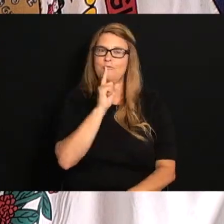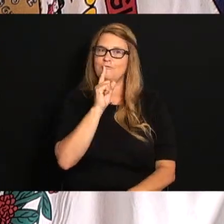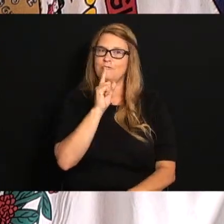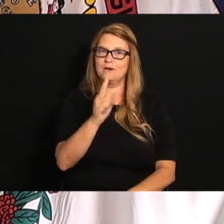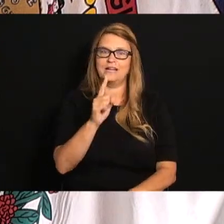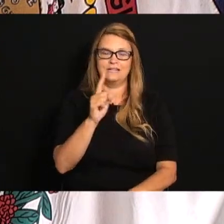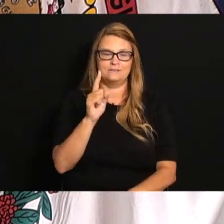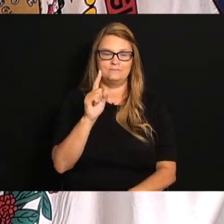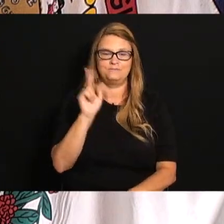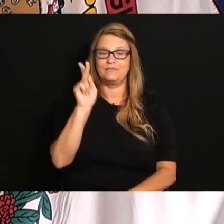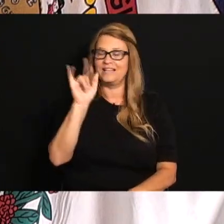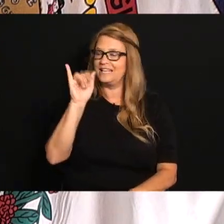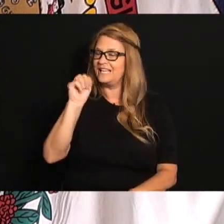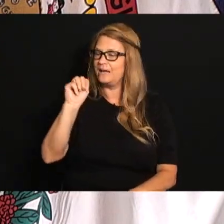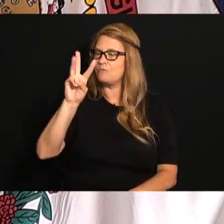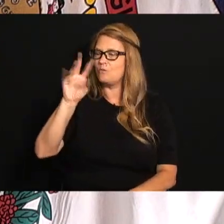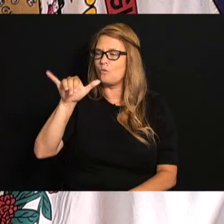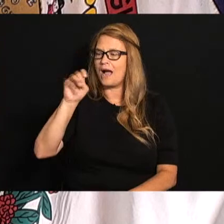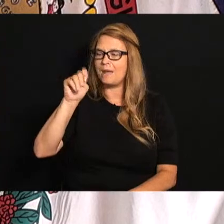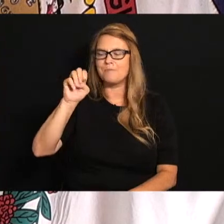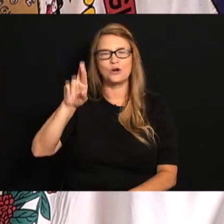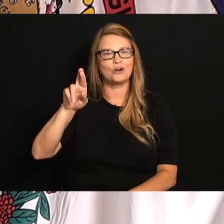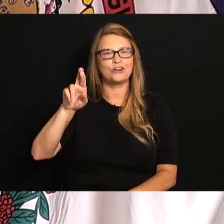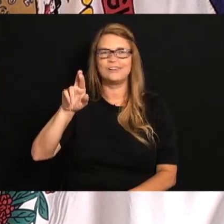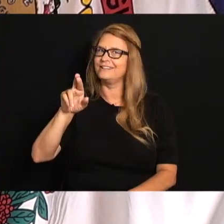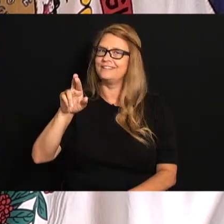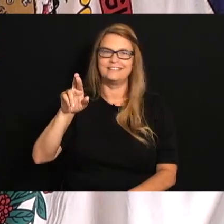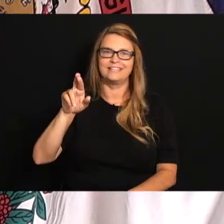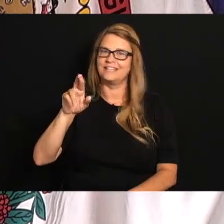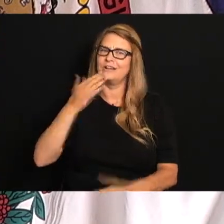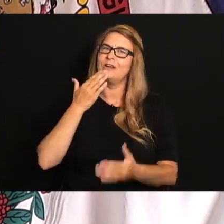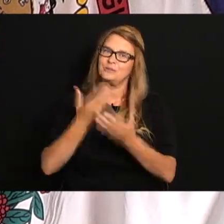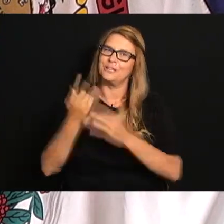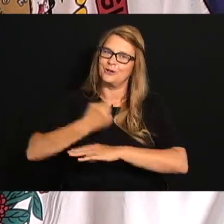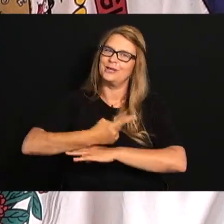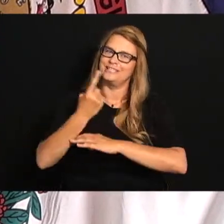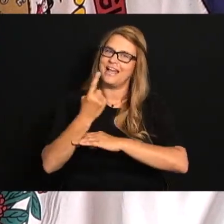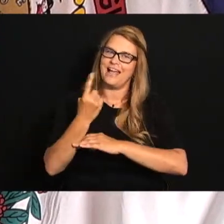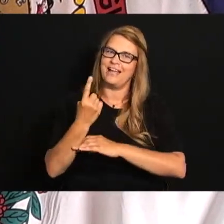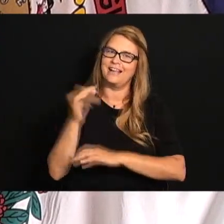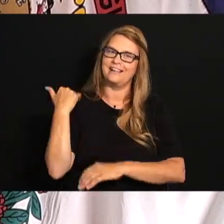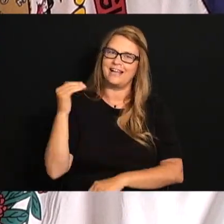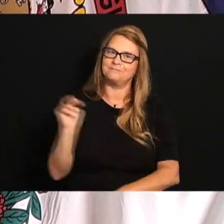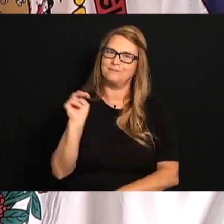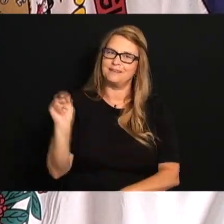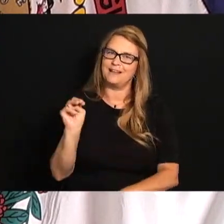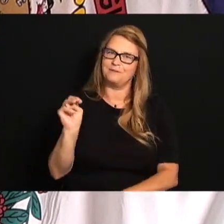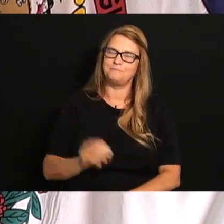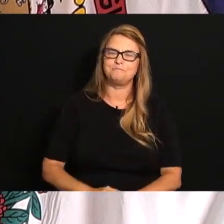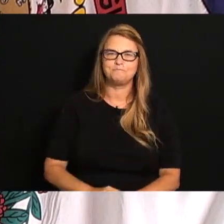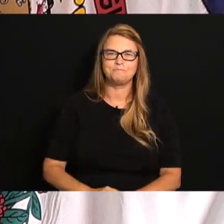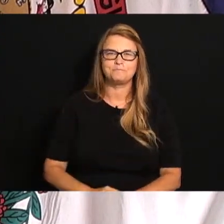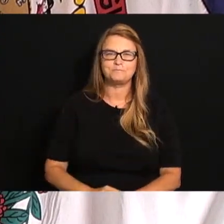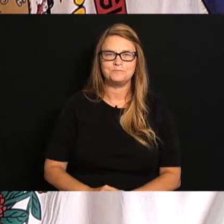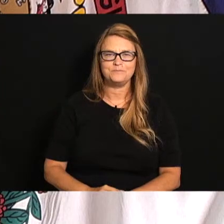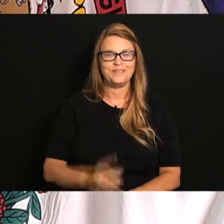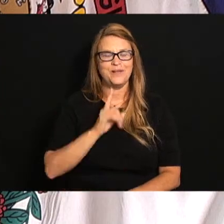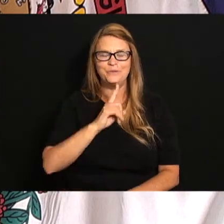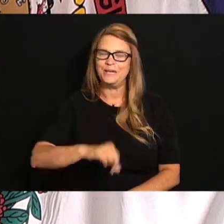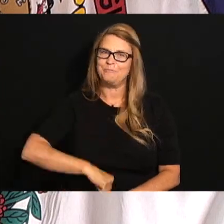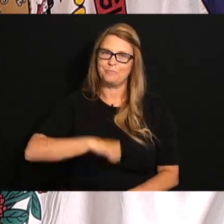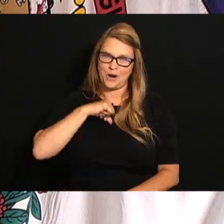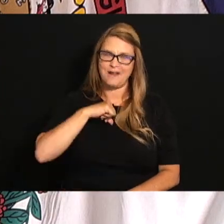by Kim Weimer, and so a good day, a really, really good day. And, I couldn't be more